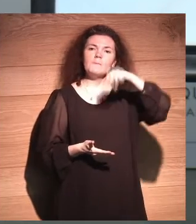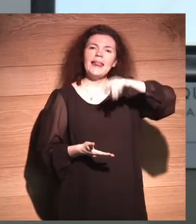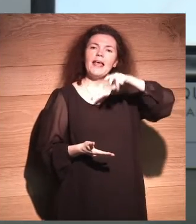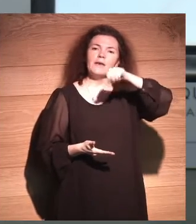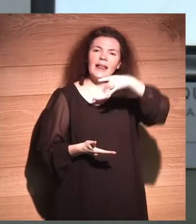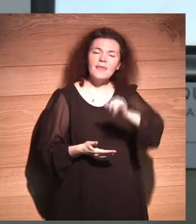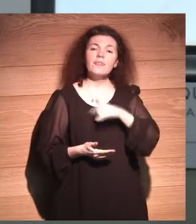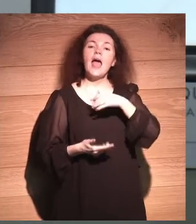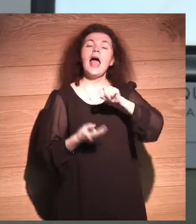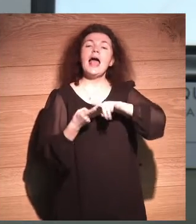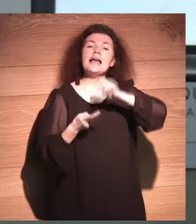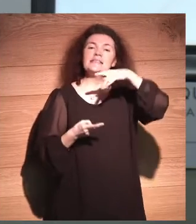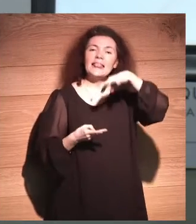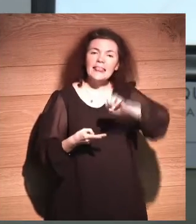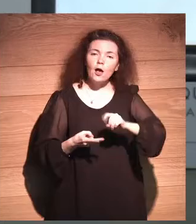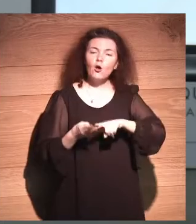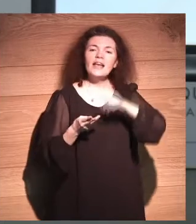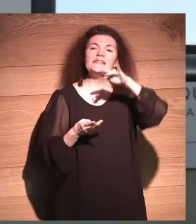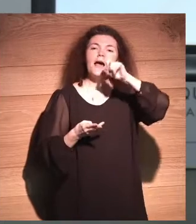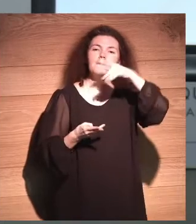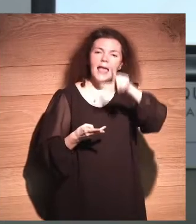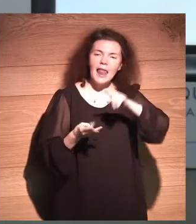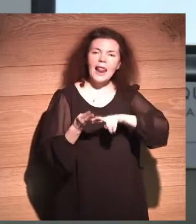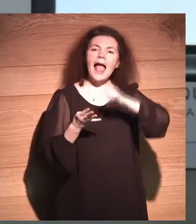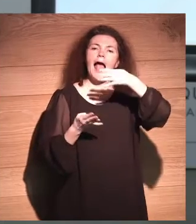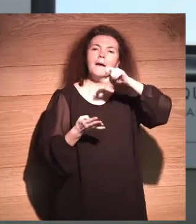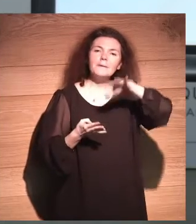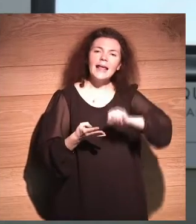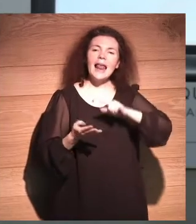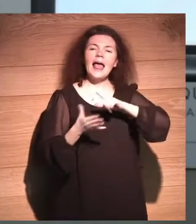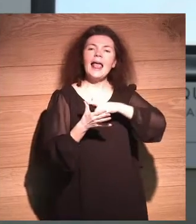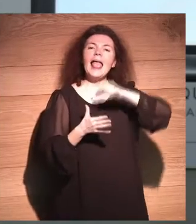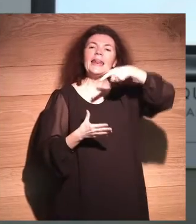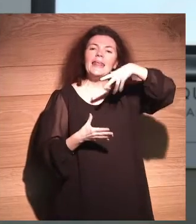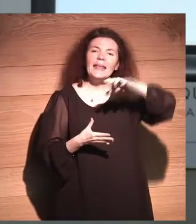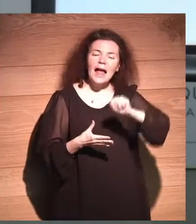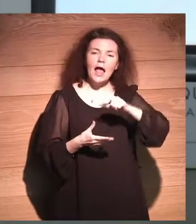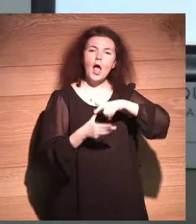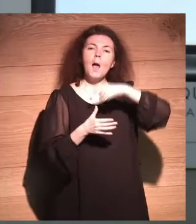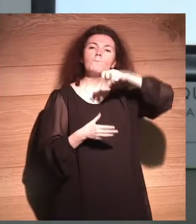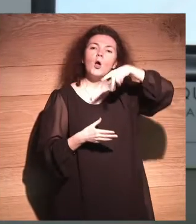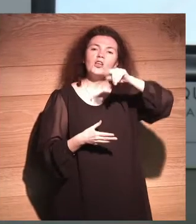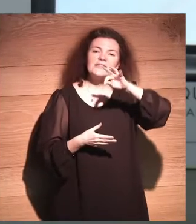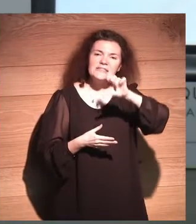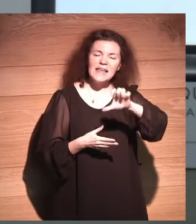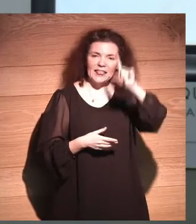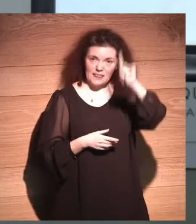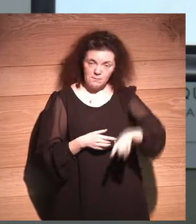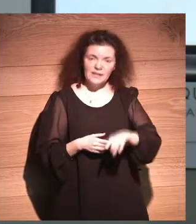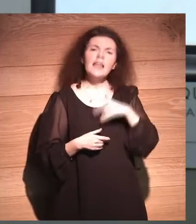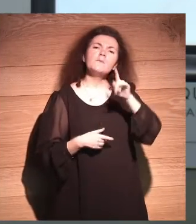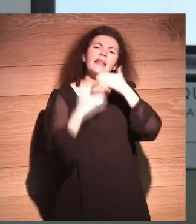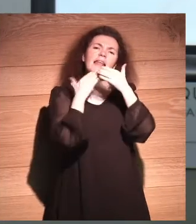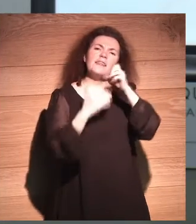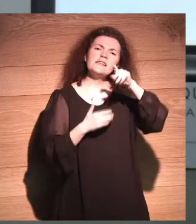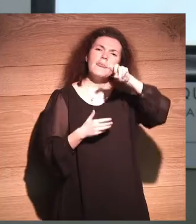quite a while already, to their directors, Santiago, Isabel, Gabriela, Nika, Monse, all the team. And I also want to thank